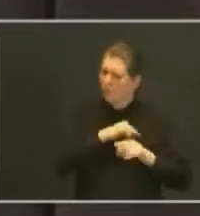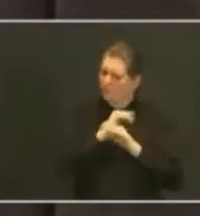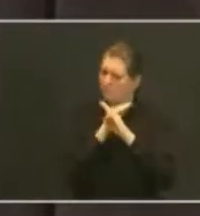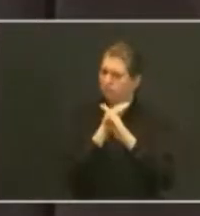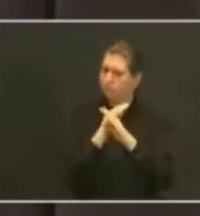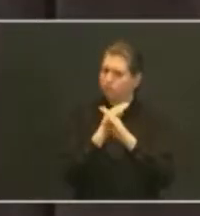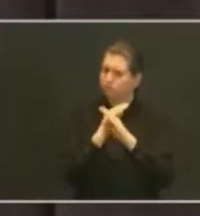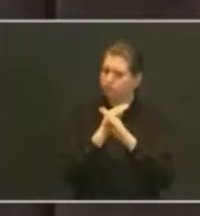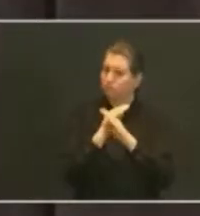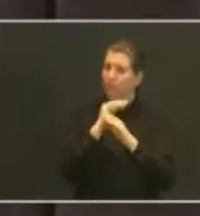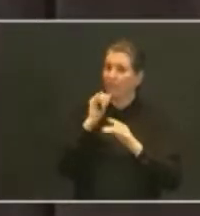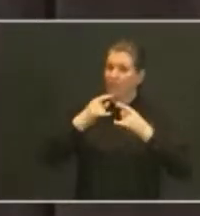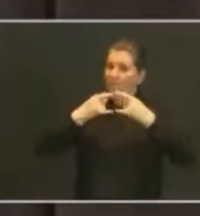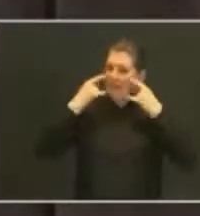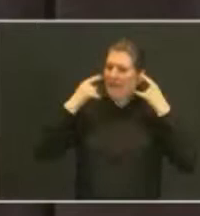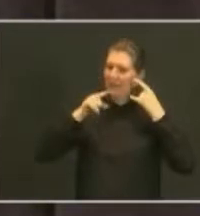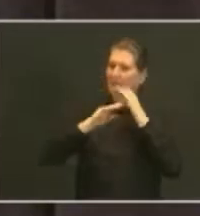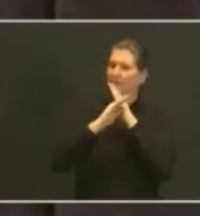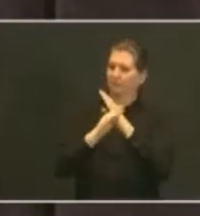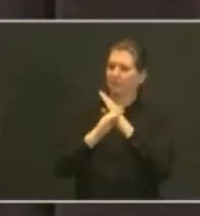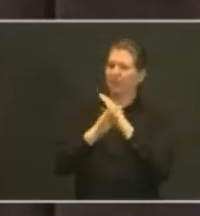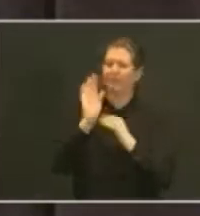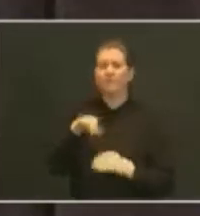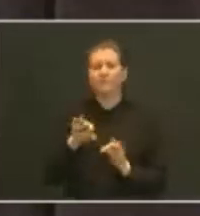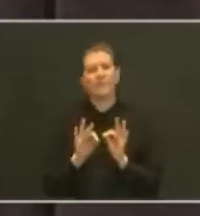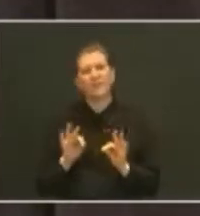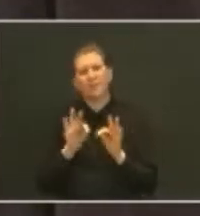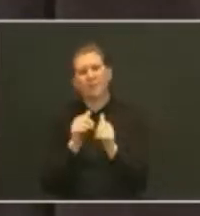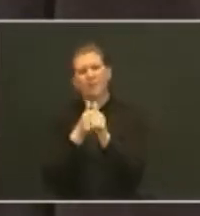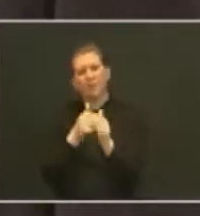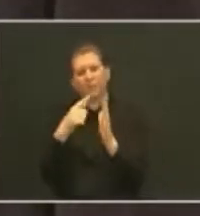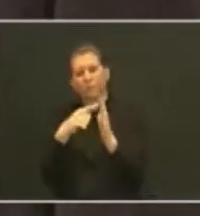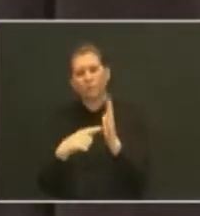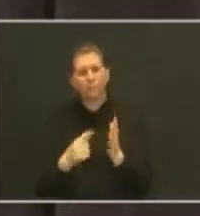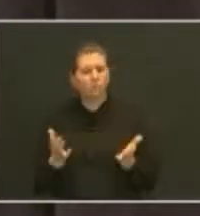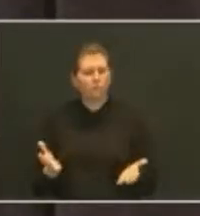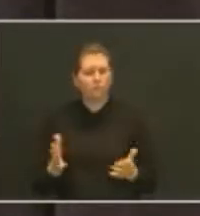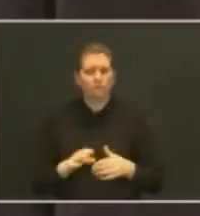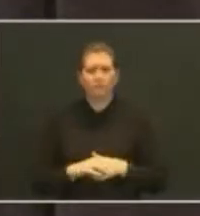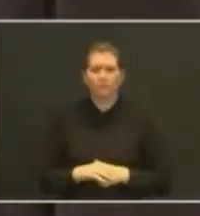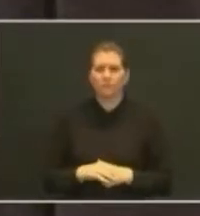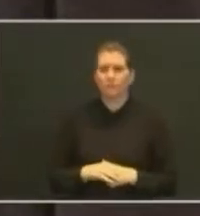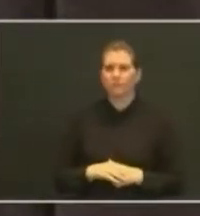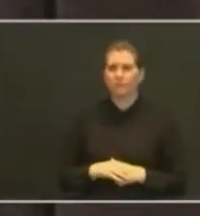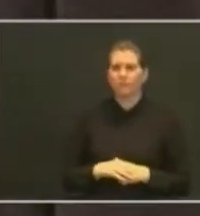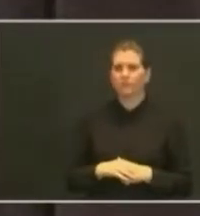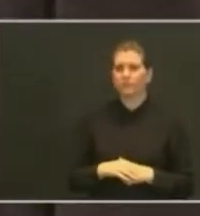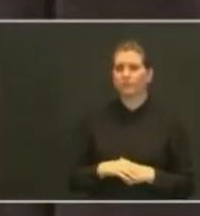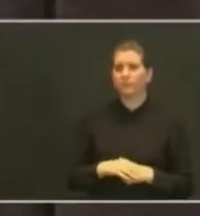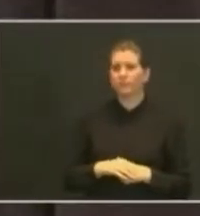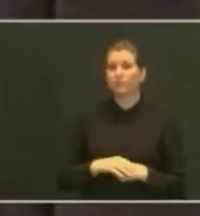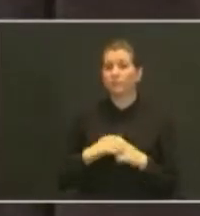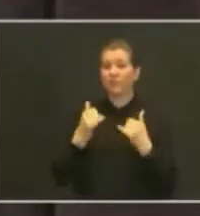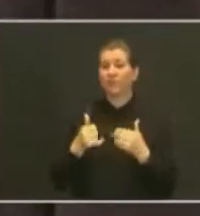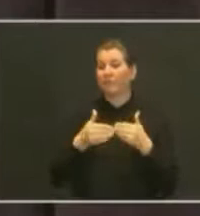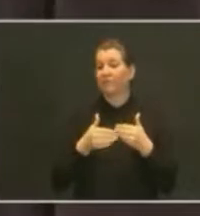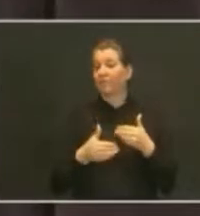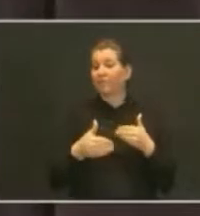the guidelines that we are issuing. Over the next 2 weeks, we will be distributing more